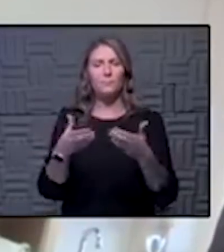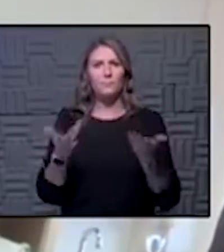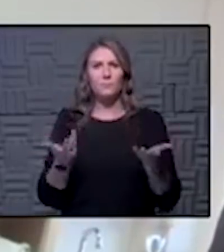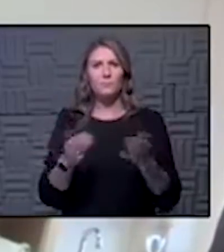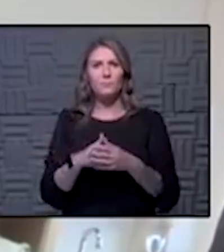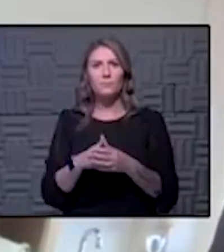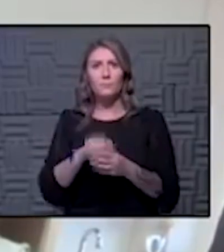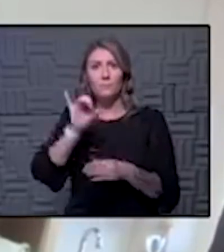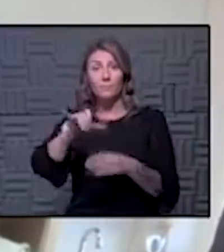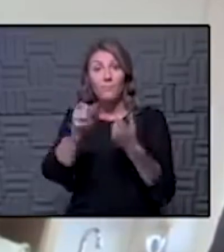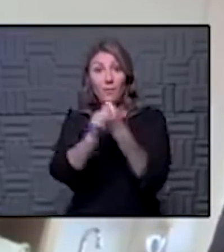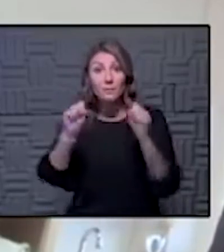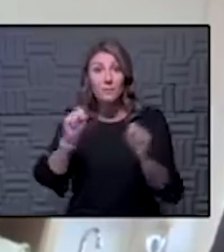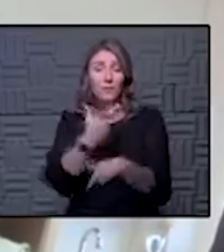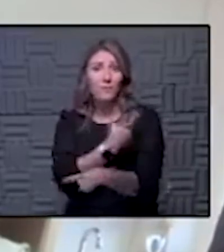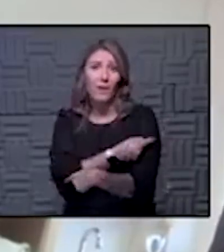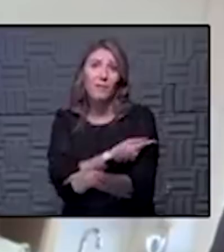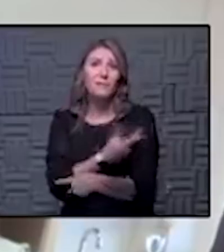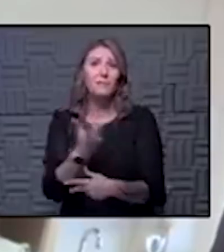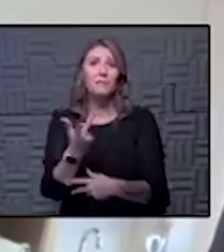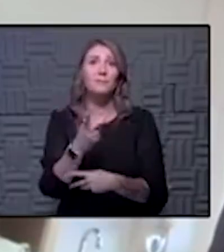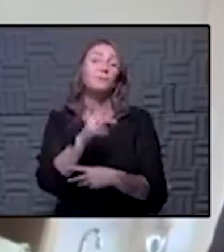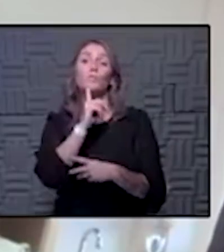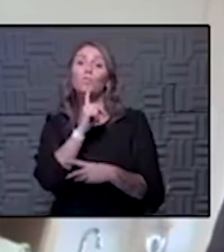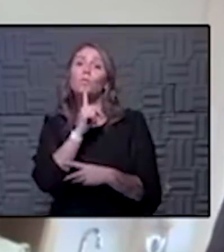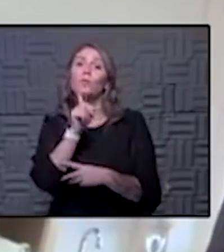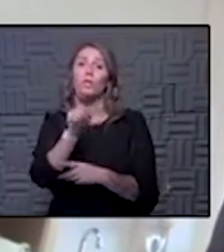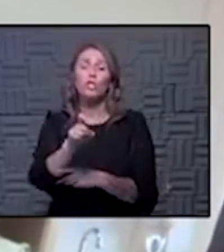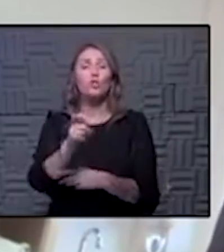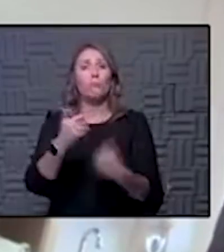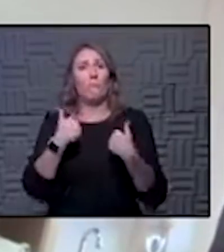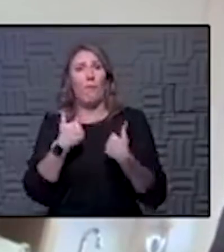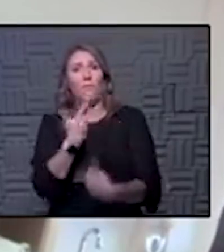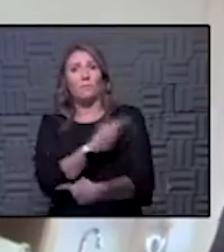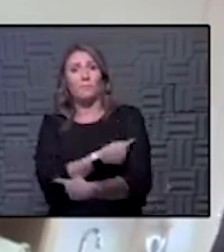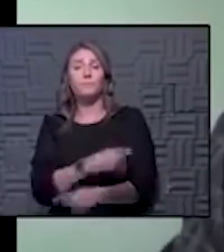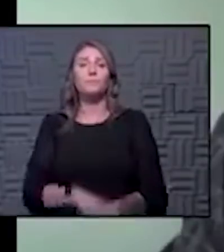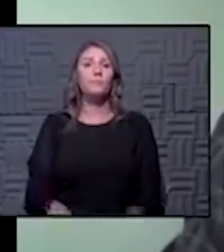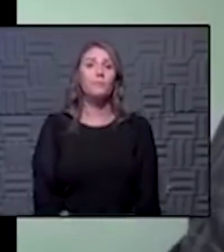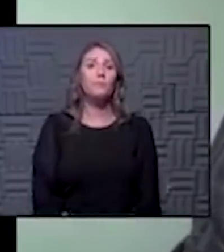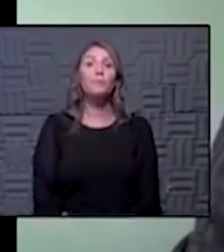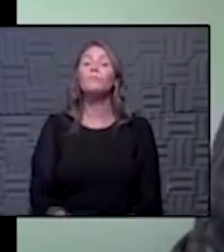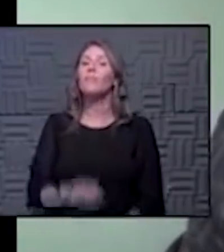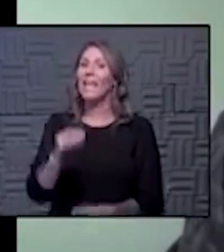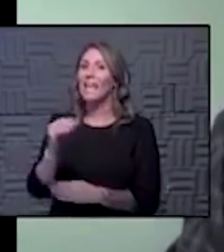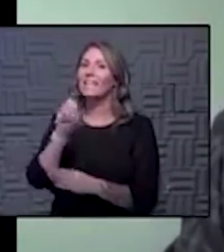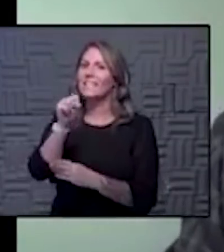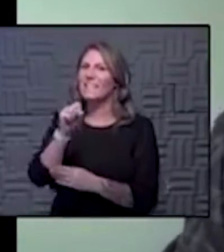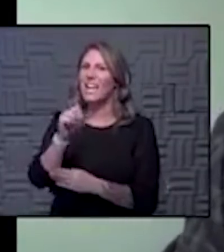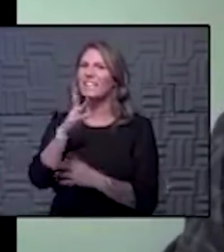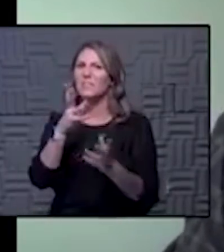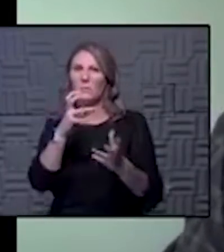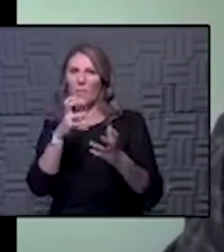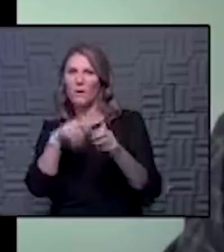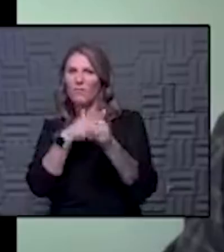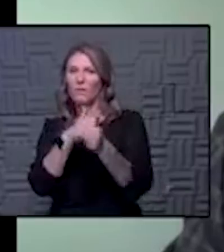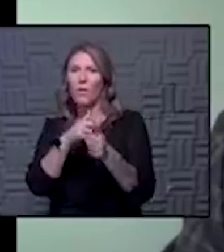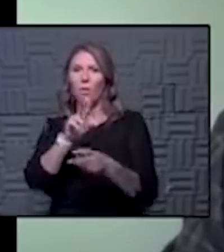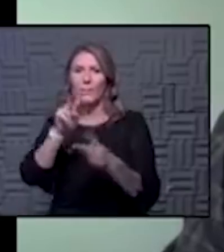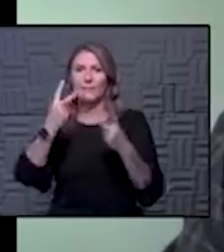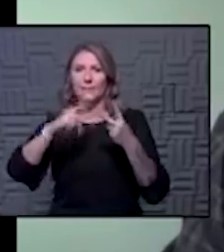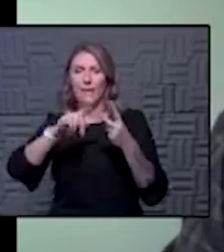safe vaccine. You really should take it. And Garold, let's pivot a little to that follow that second